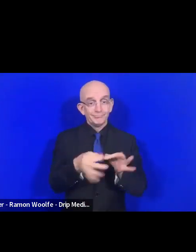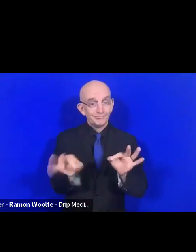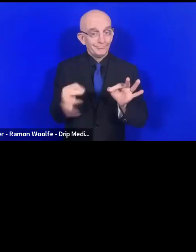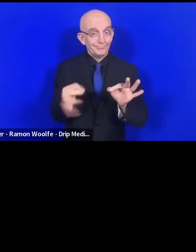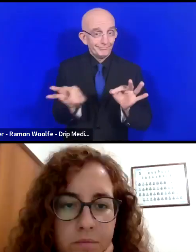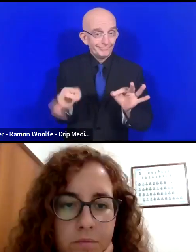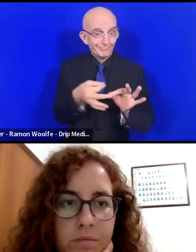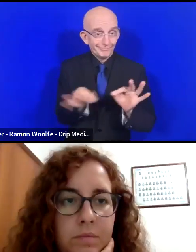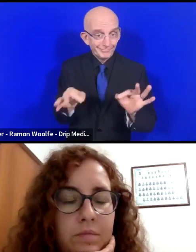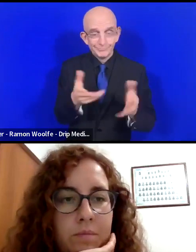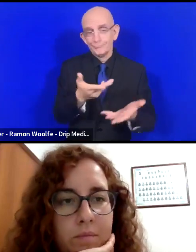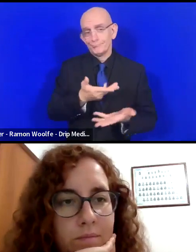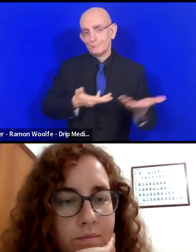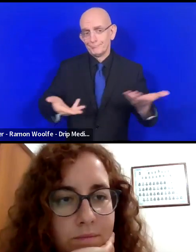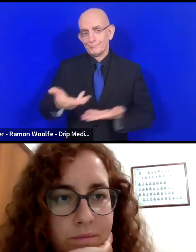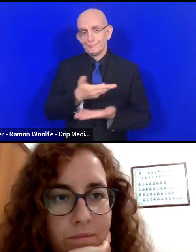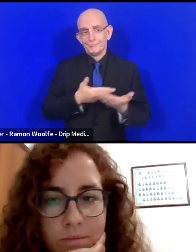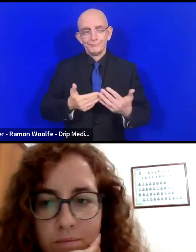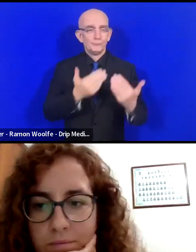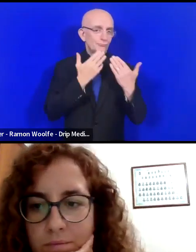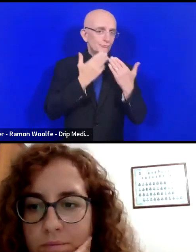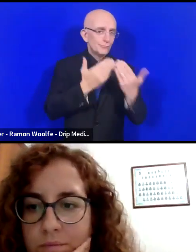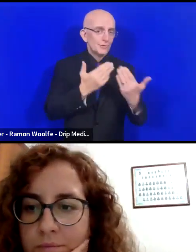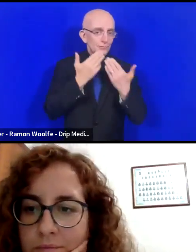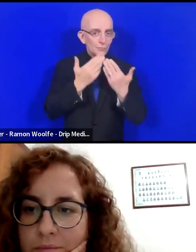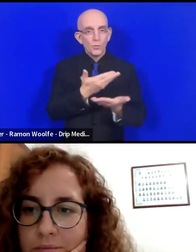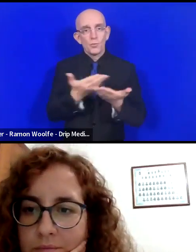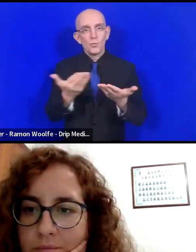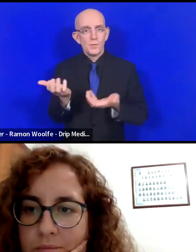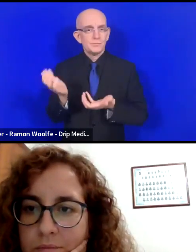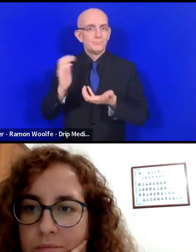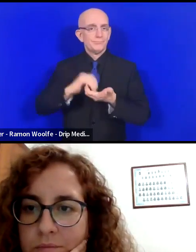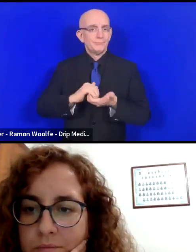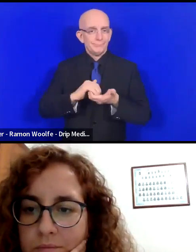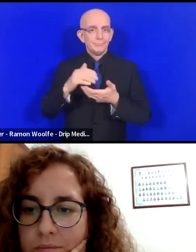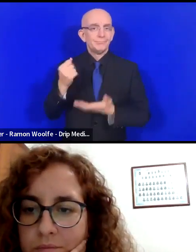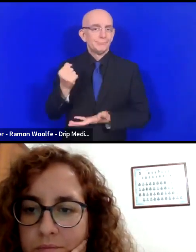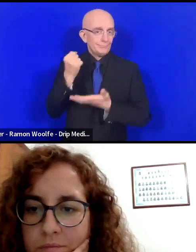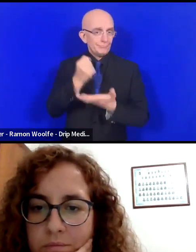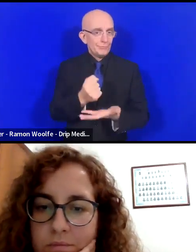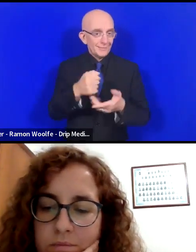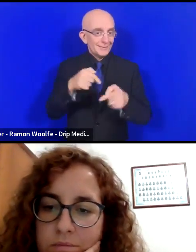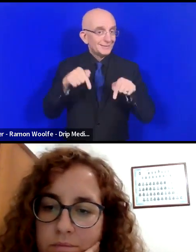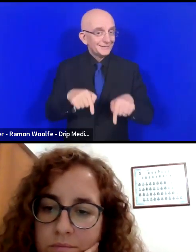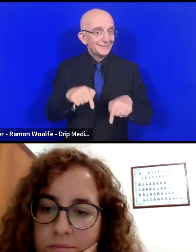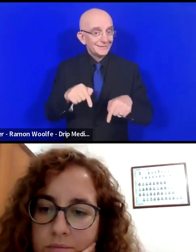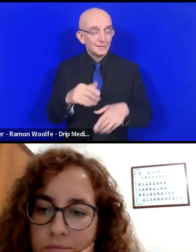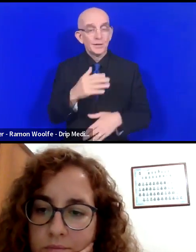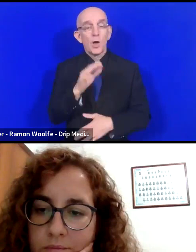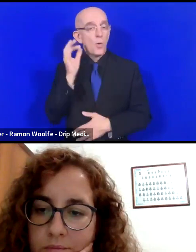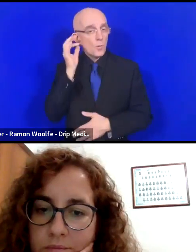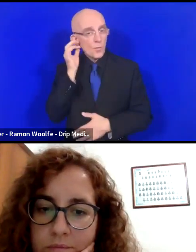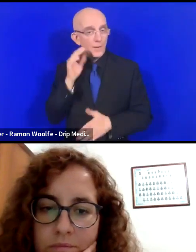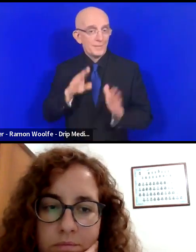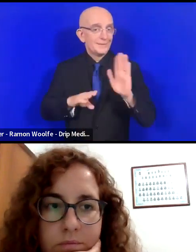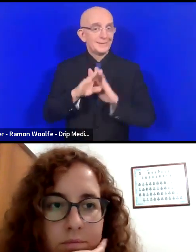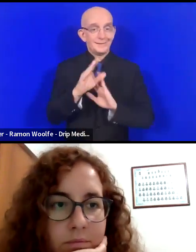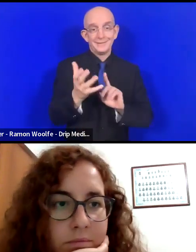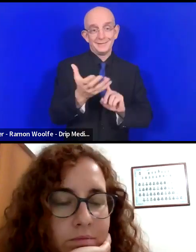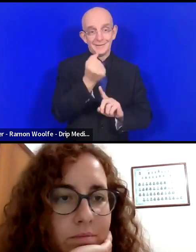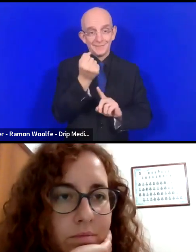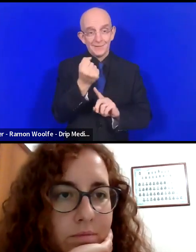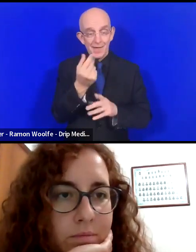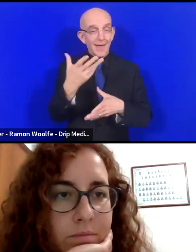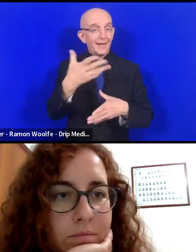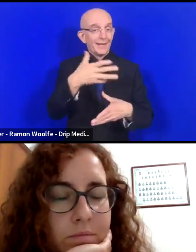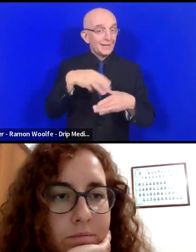Equality Collective, Women Deliver, Disability Rights Fund, Site Savers,